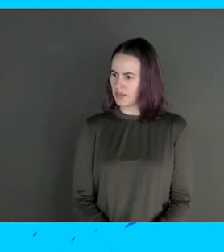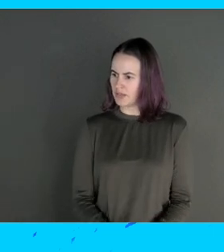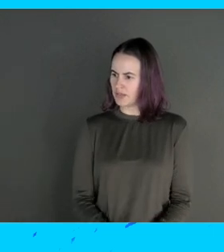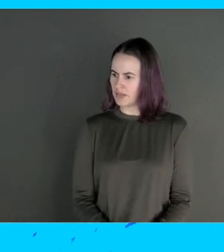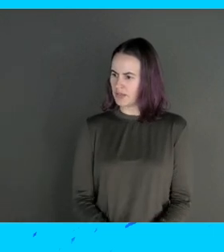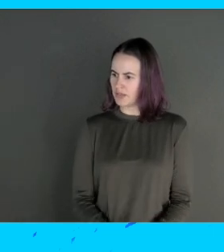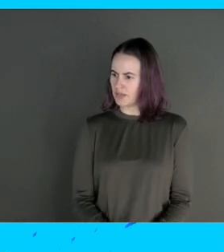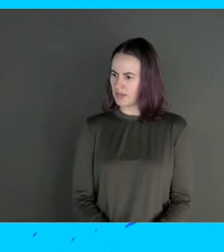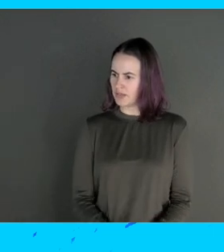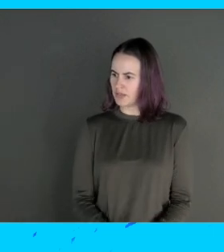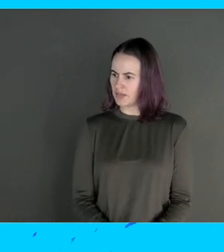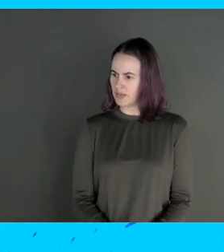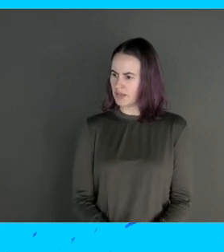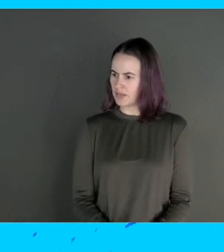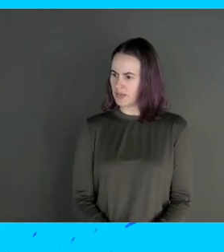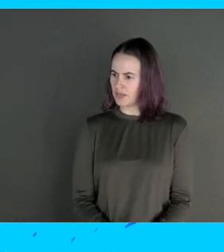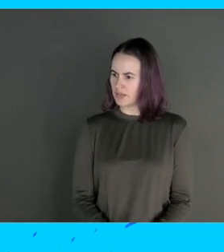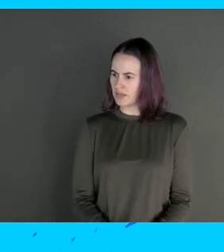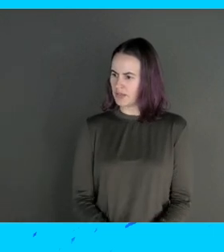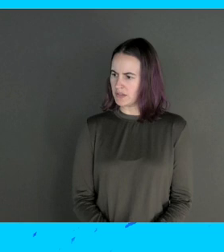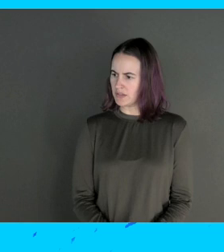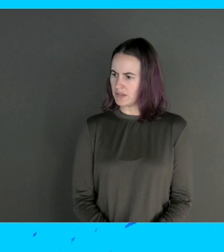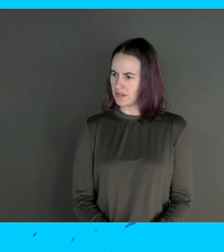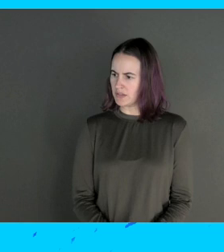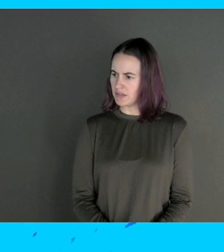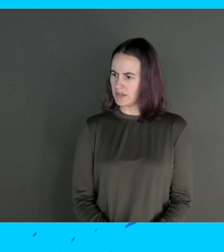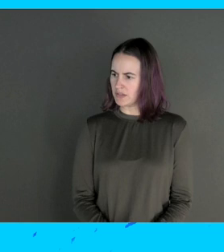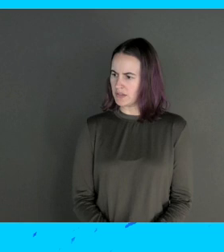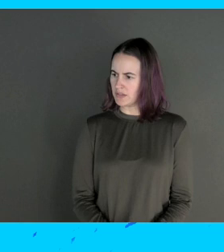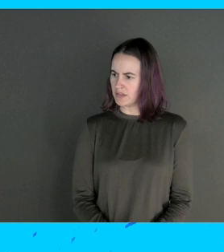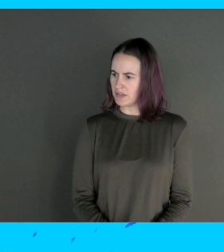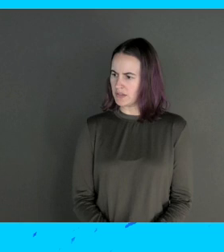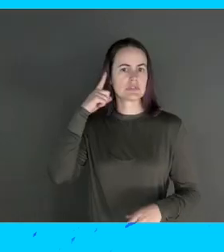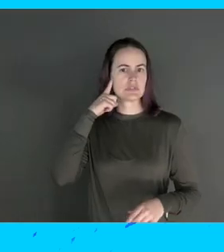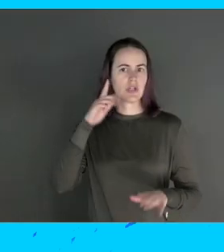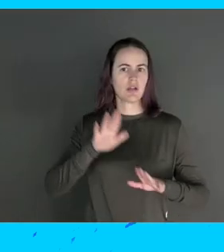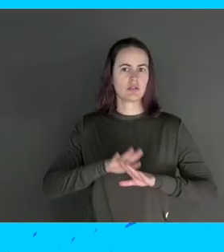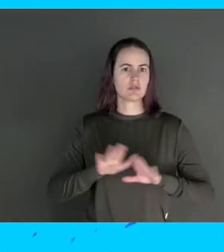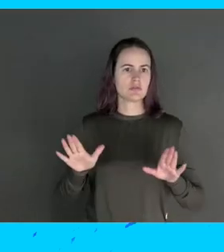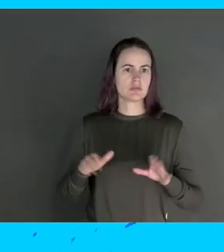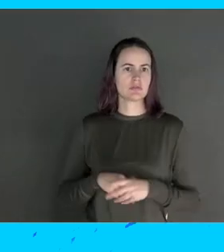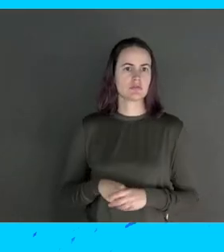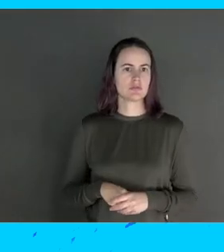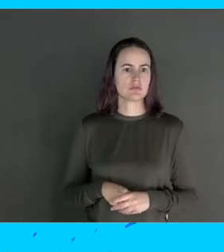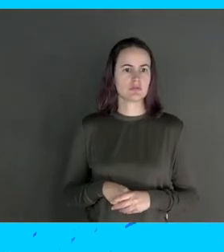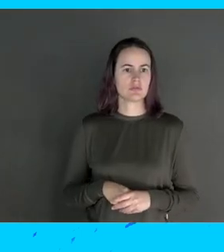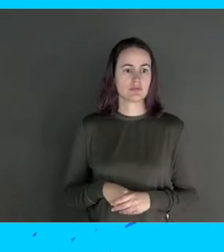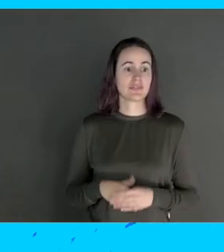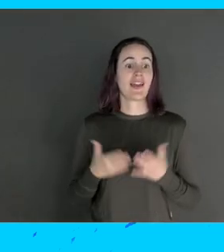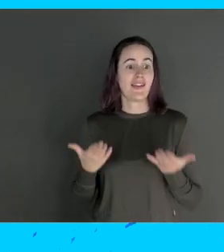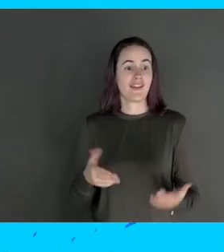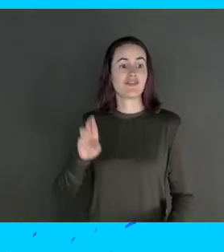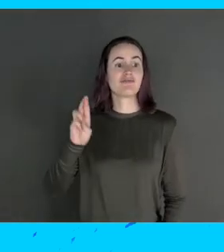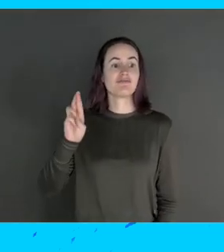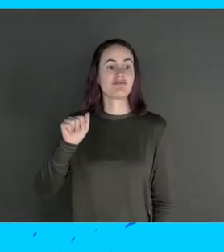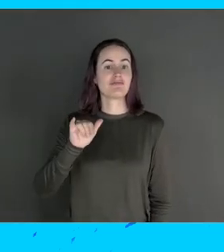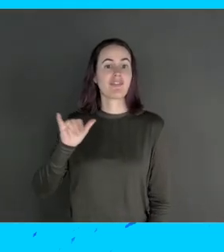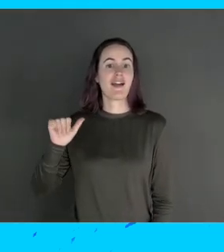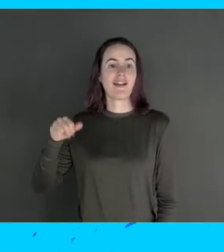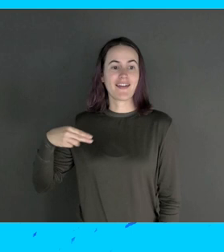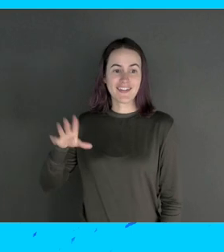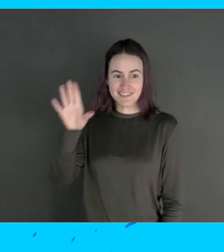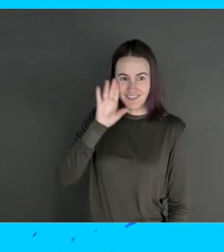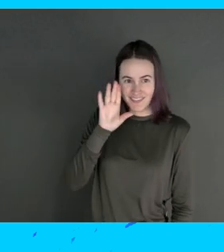Hey, so hi. Hi, everyone. I'm going to give a brief introduction on my, about me. I'm Rayan